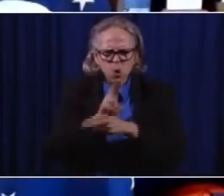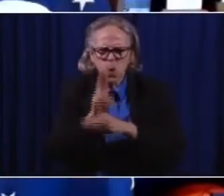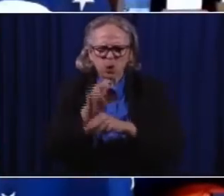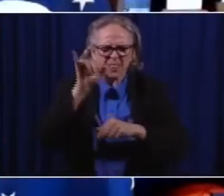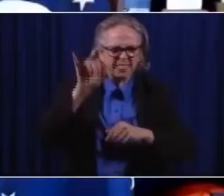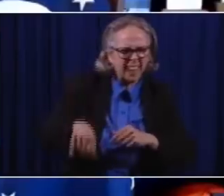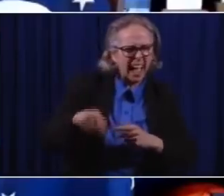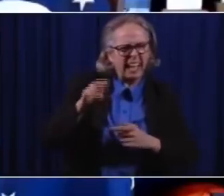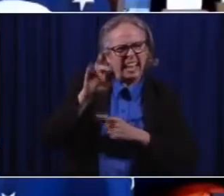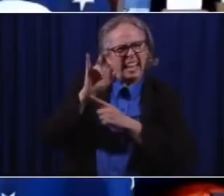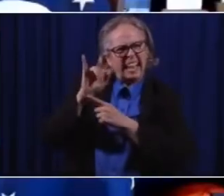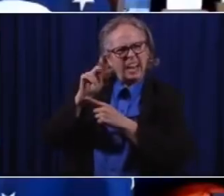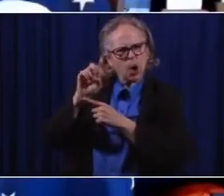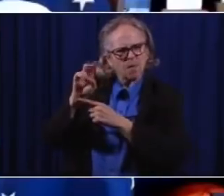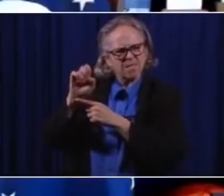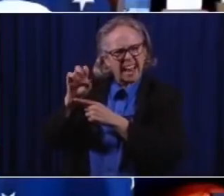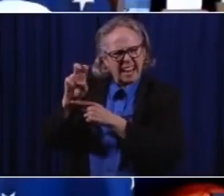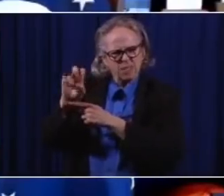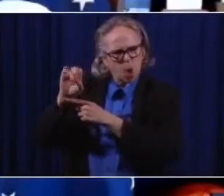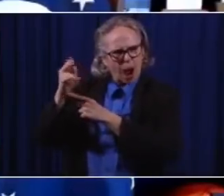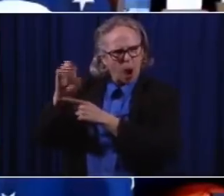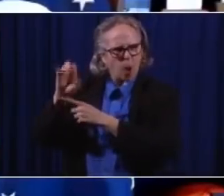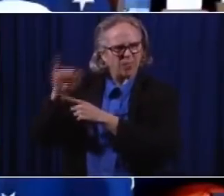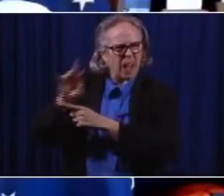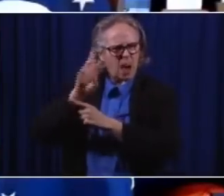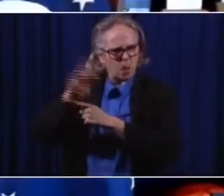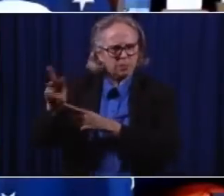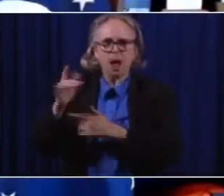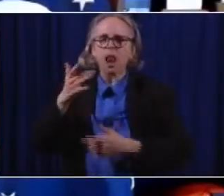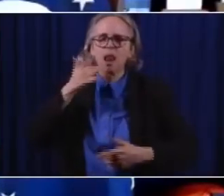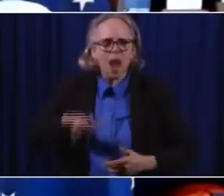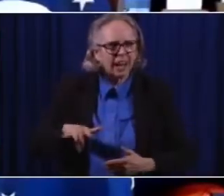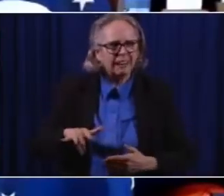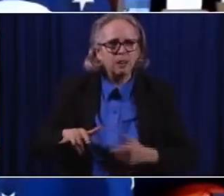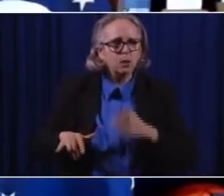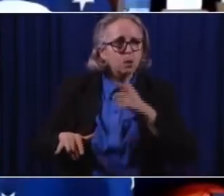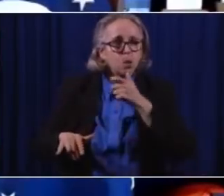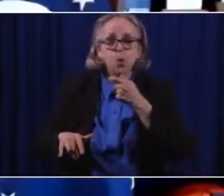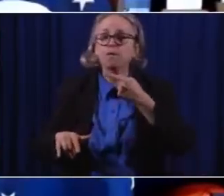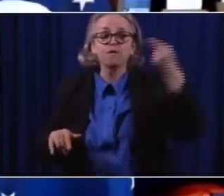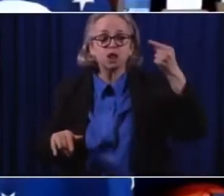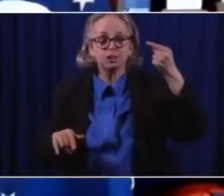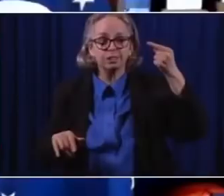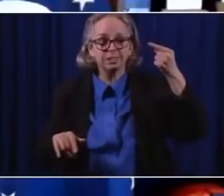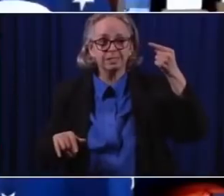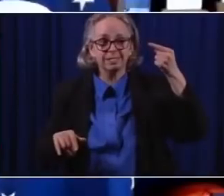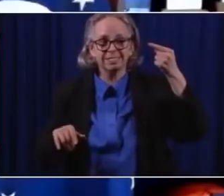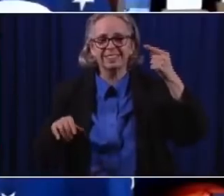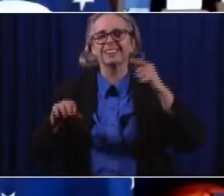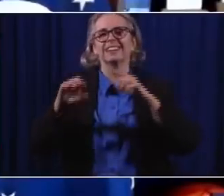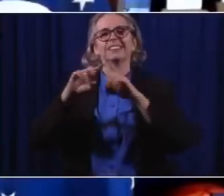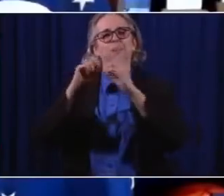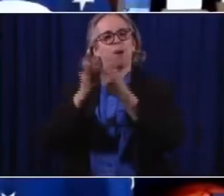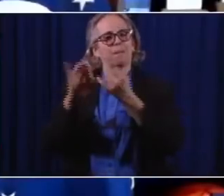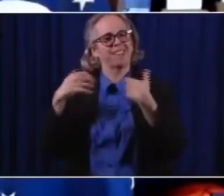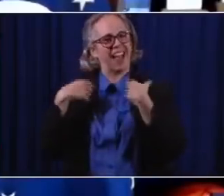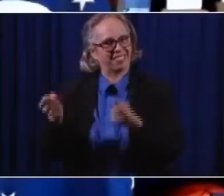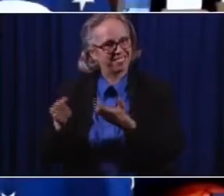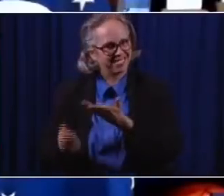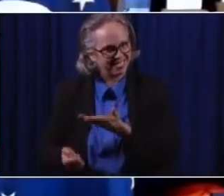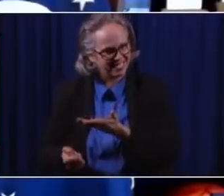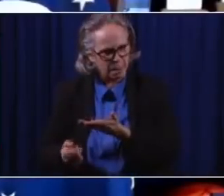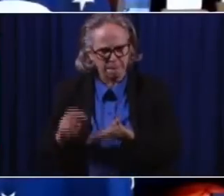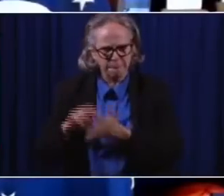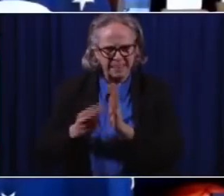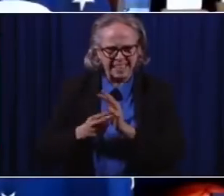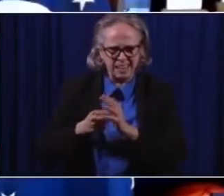was one of the first ones to do it. So that enabled us to move their data to the cloud, migrate that